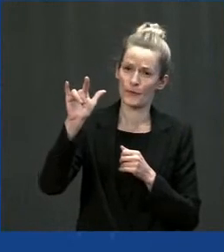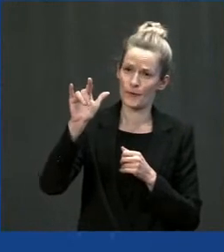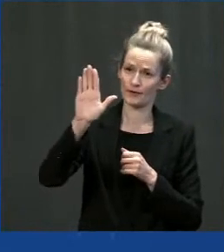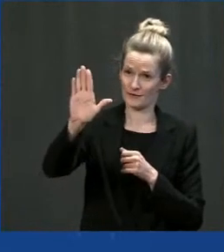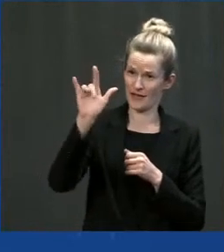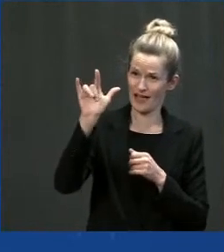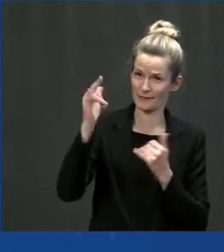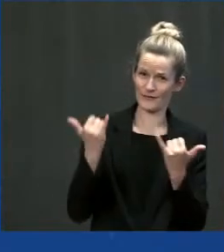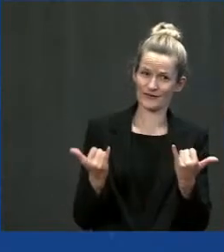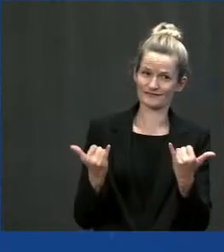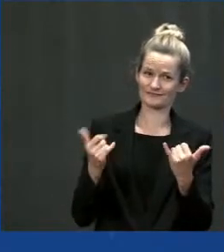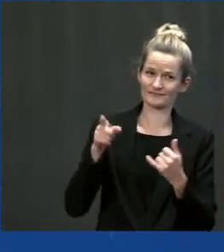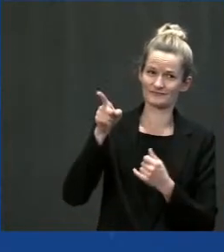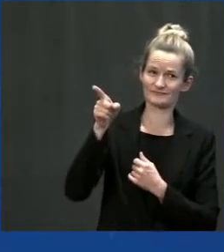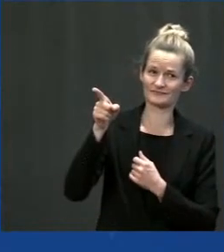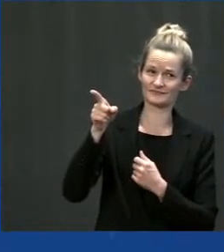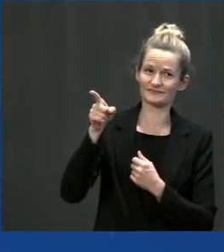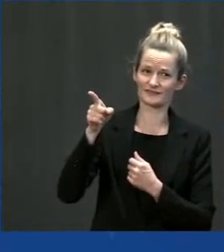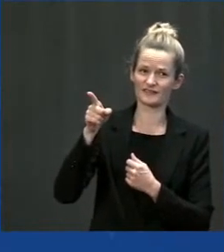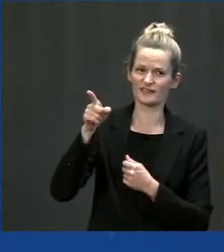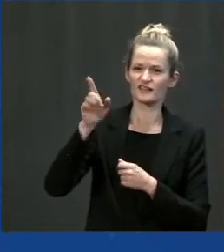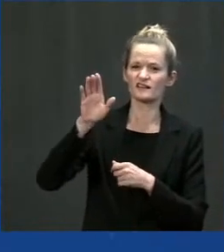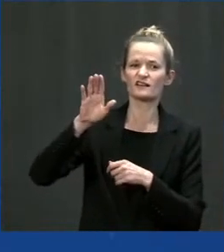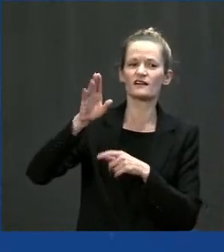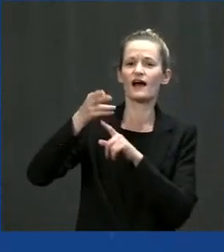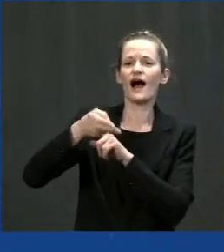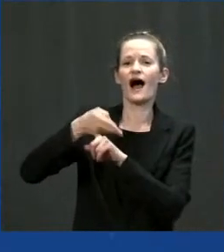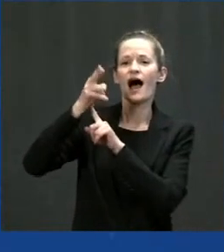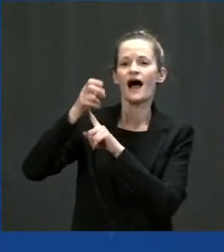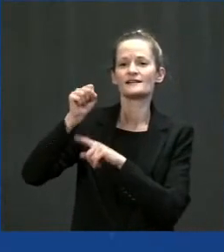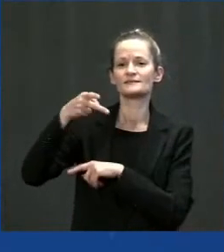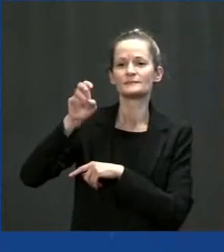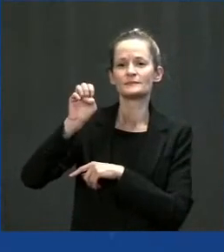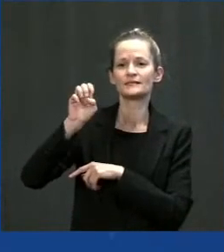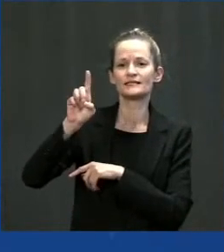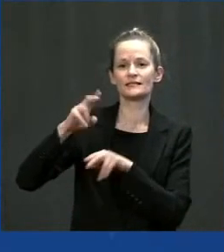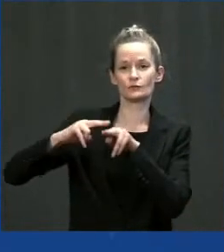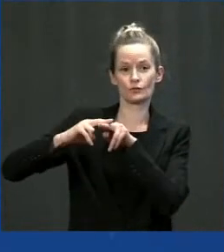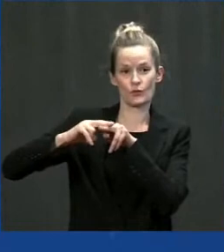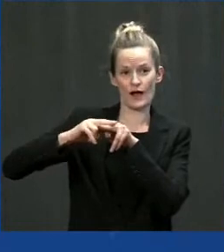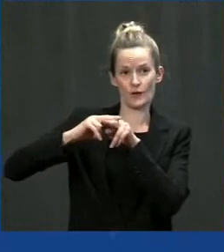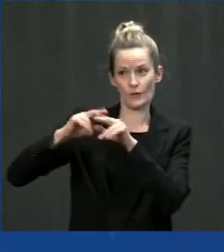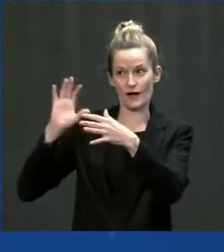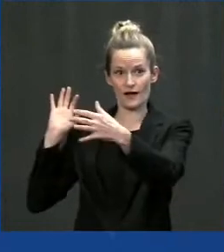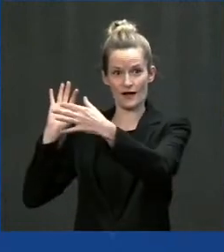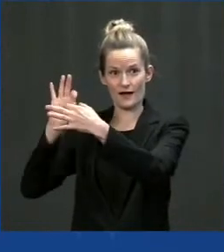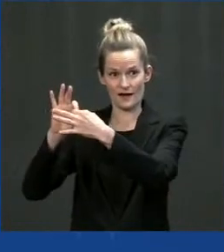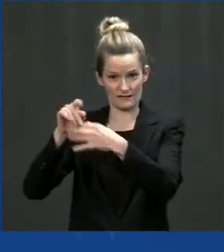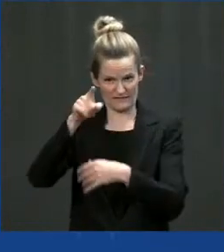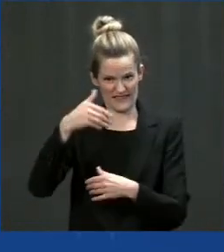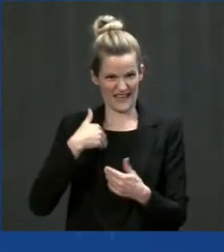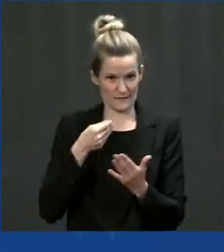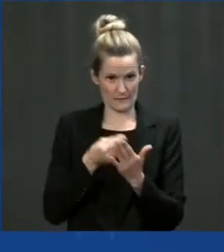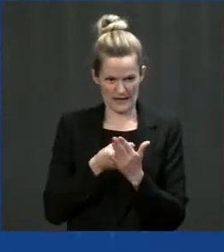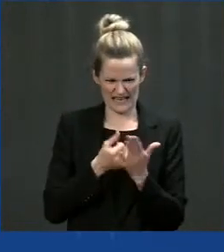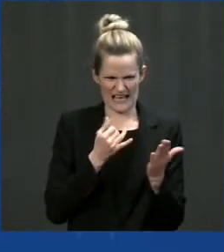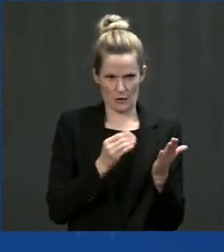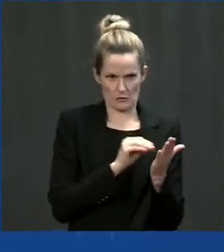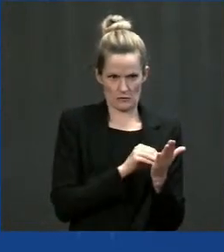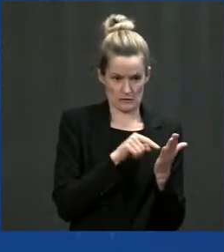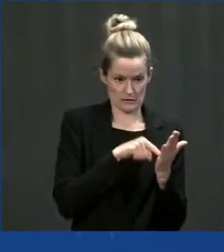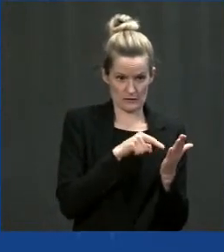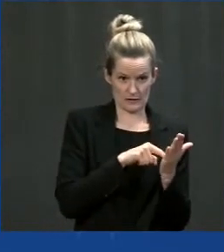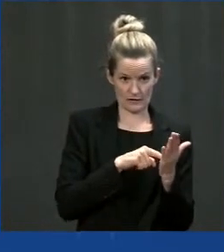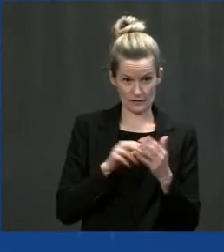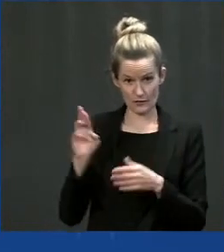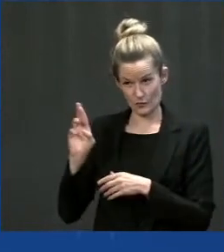as the high speed rail terminal, that also there's money in here for airports. Republicans strongly supported it, as well as